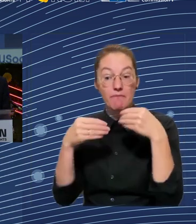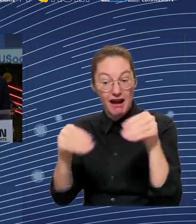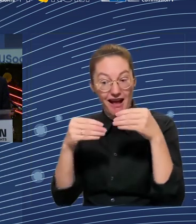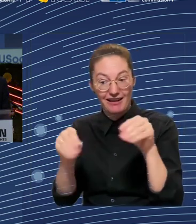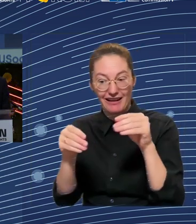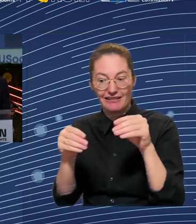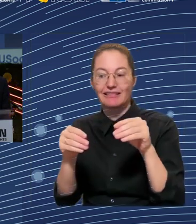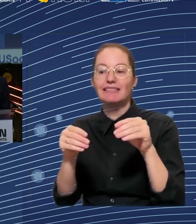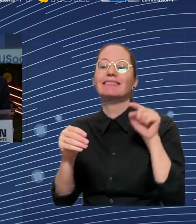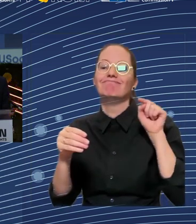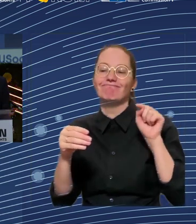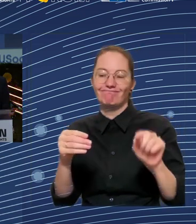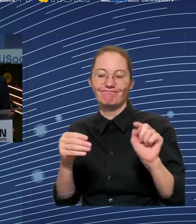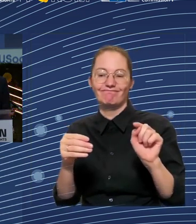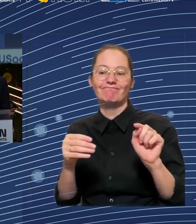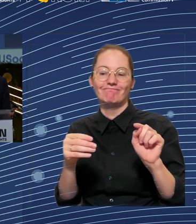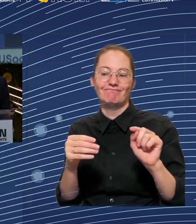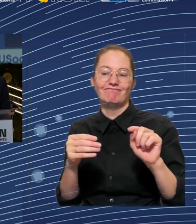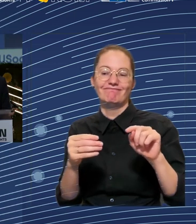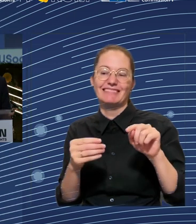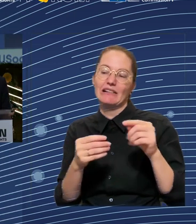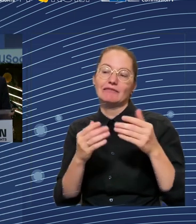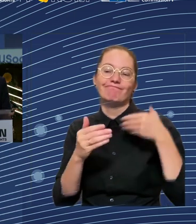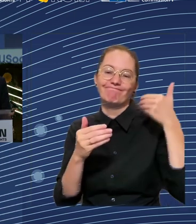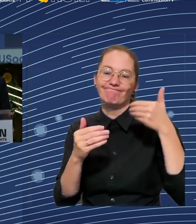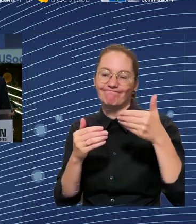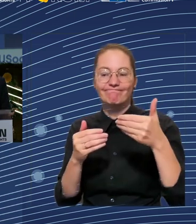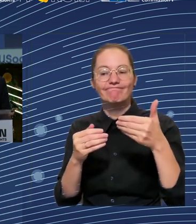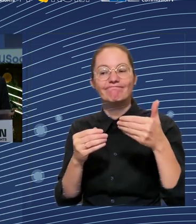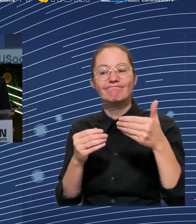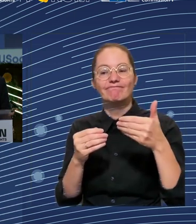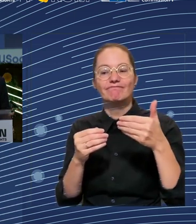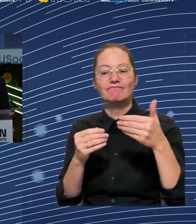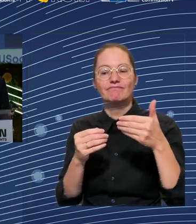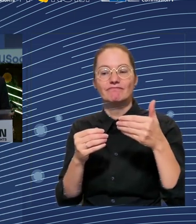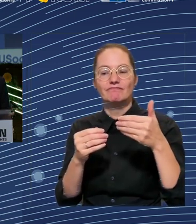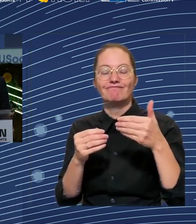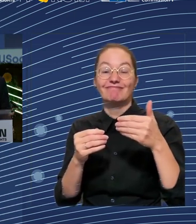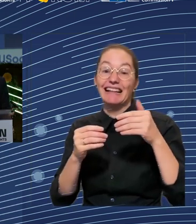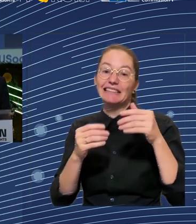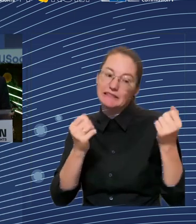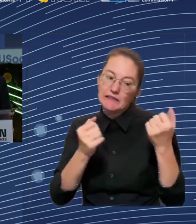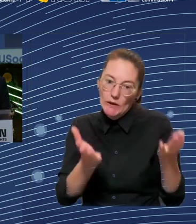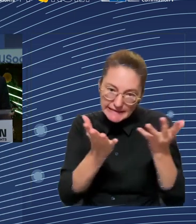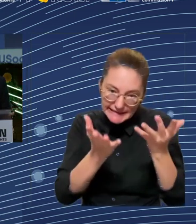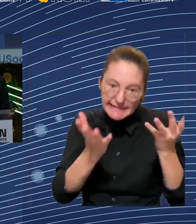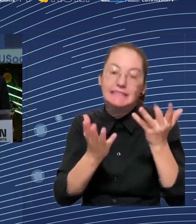men. And for these occupations, if you improve labor market participation, women, unless something changes,